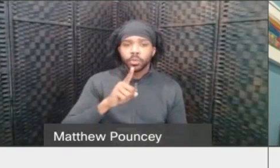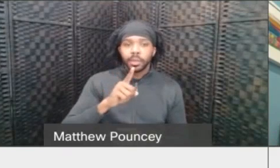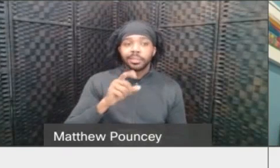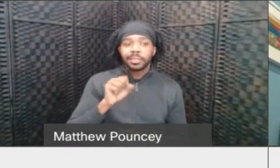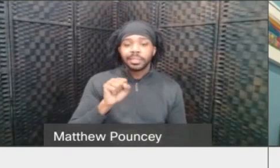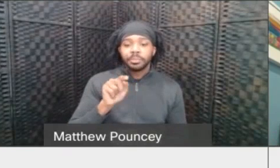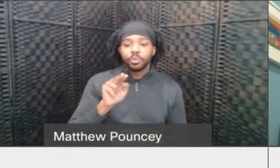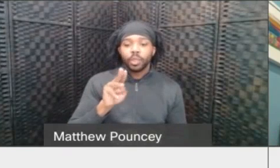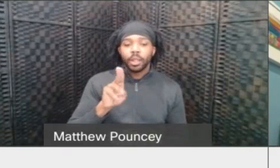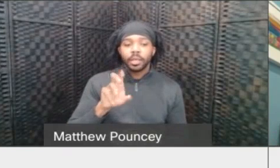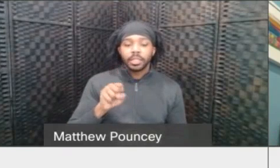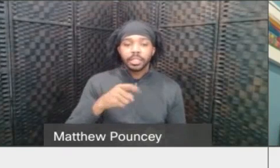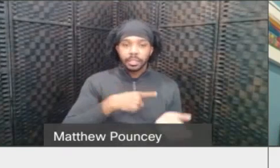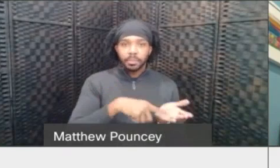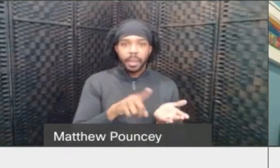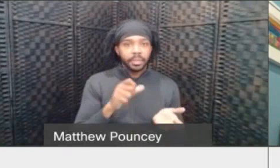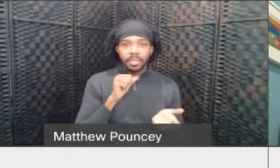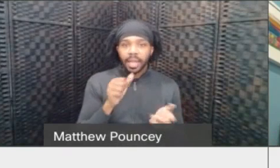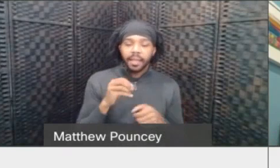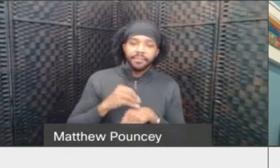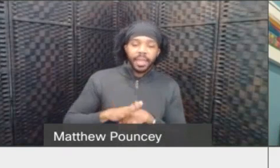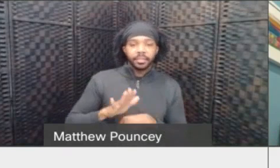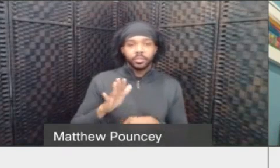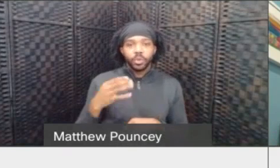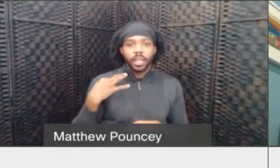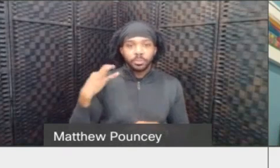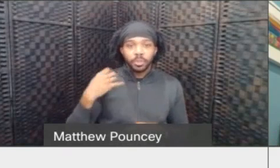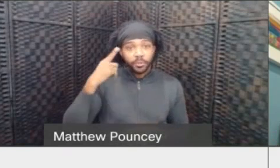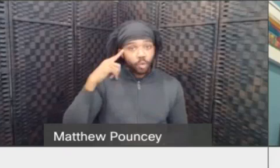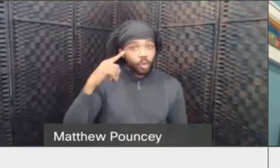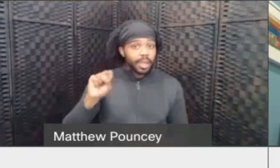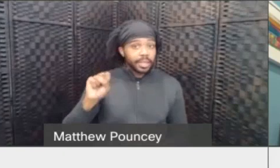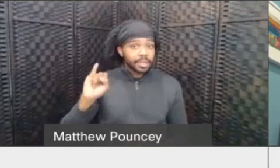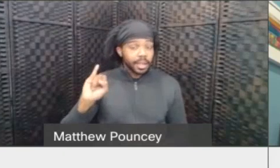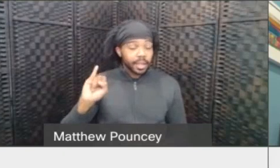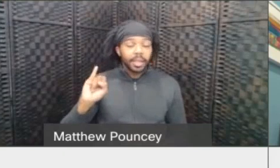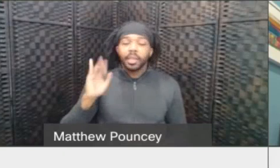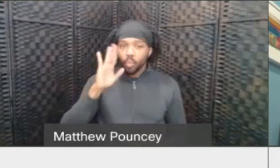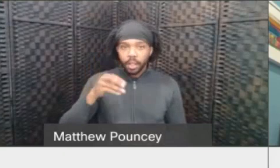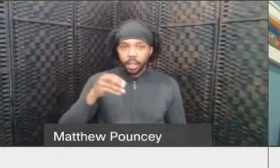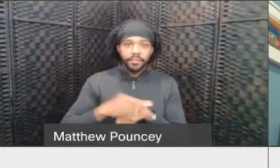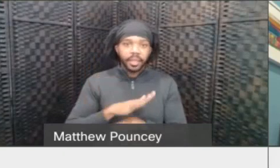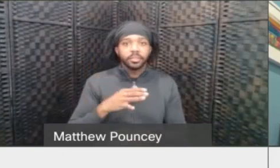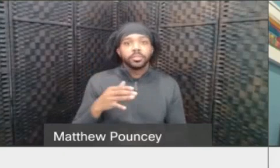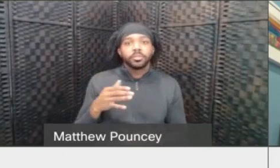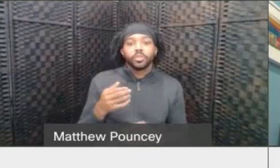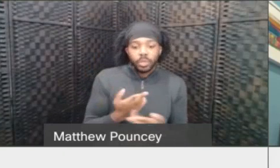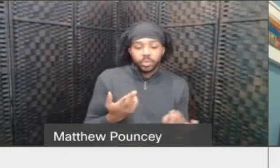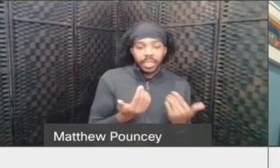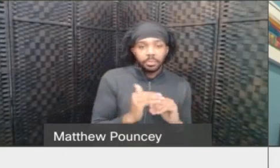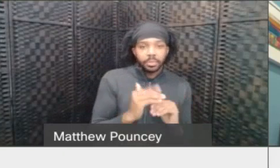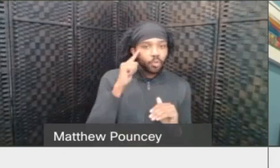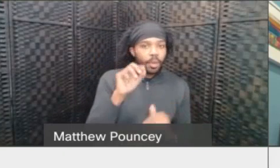stimulus payment doesn't affect your eligibility for SSI, it does affect your resource limitation